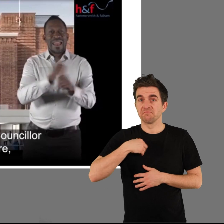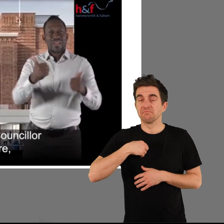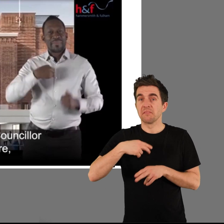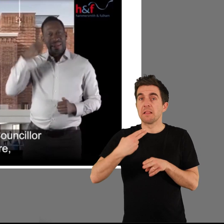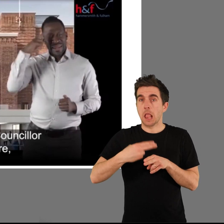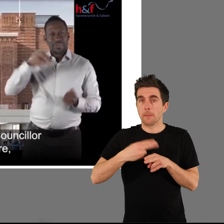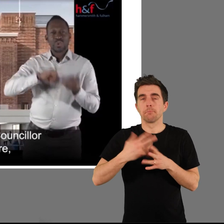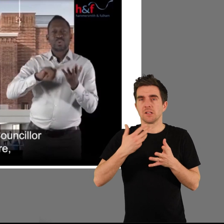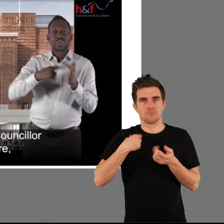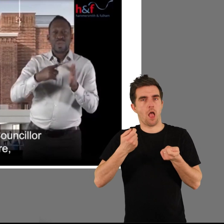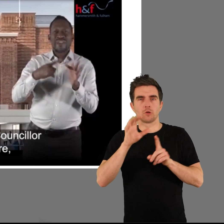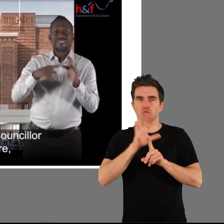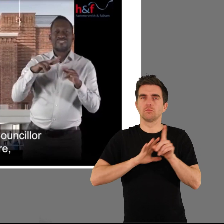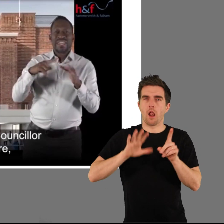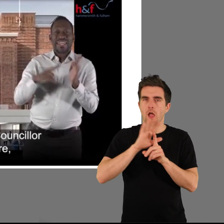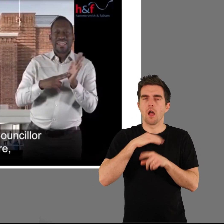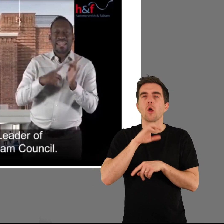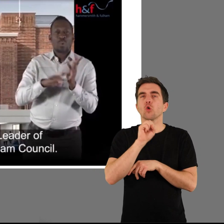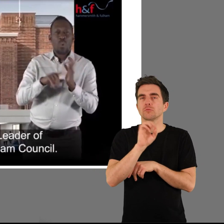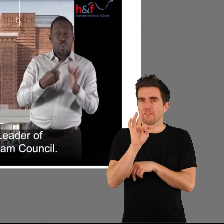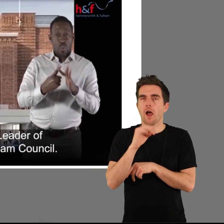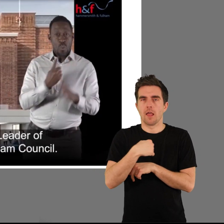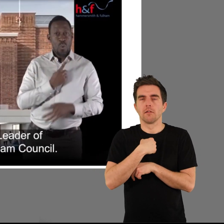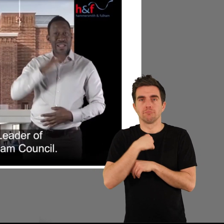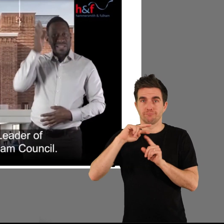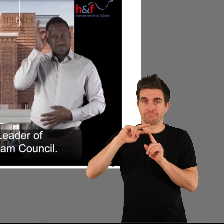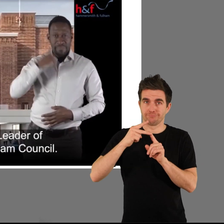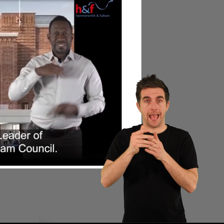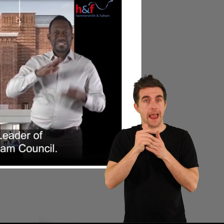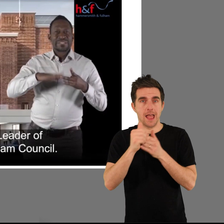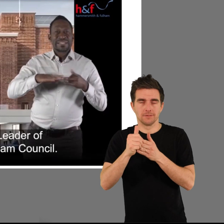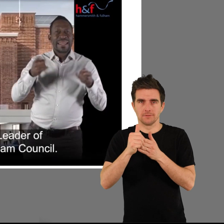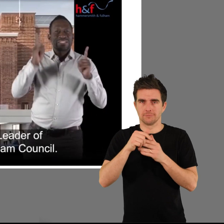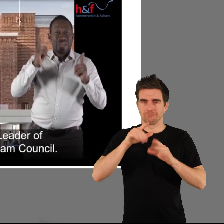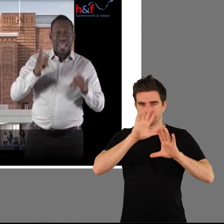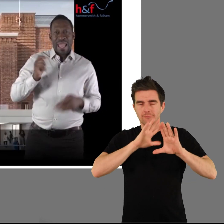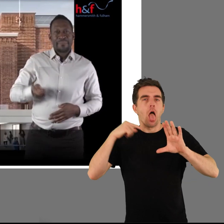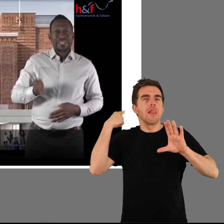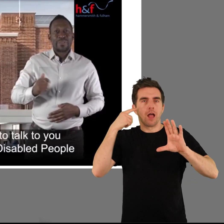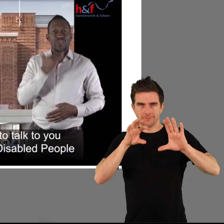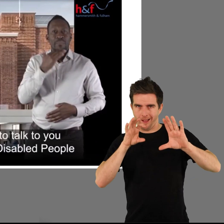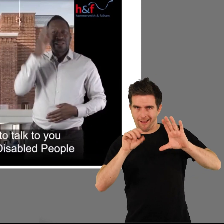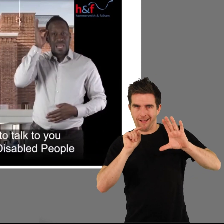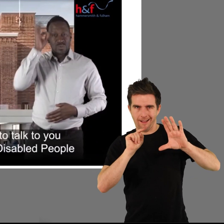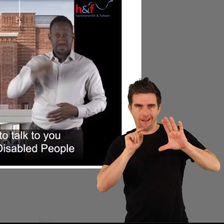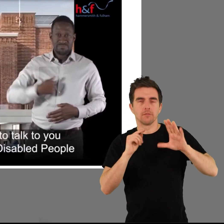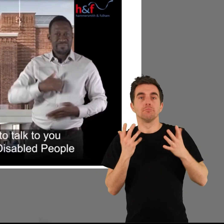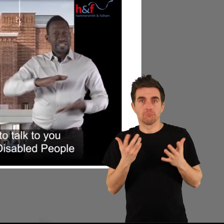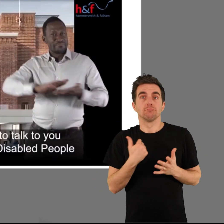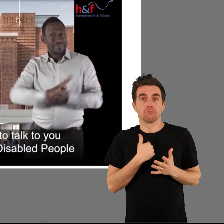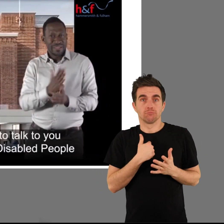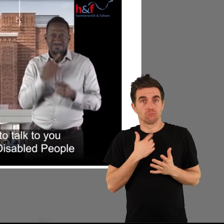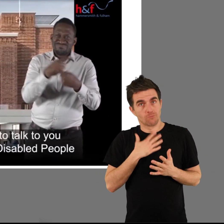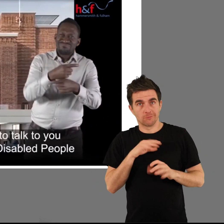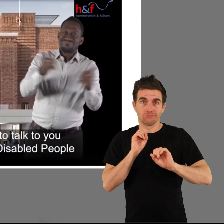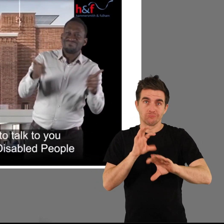Hello, my name is Councillor Sue Fenimore and I'm the Deputy Leader of Hammersmith and Fulham Council. I'm delighted to be able to talk